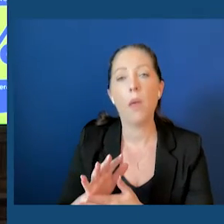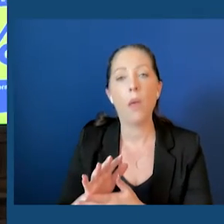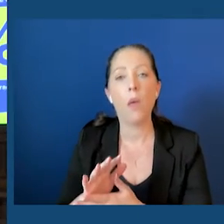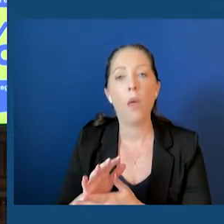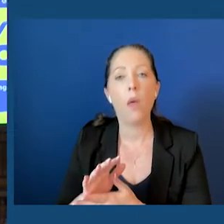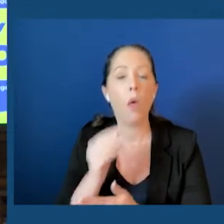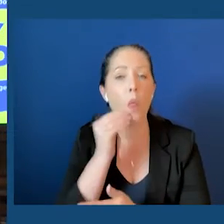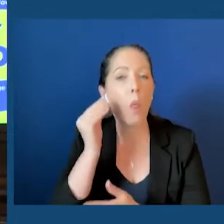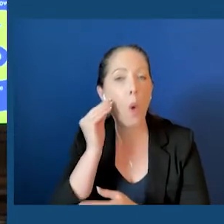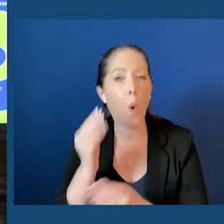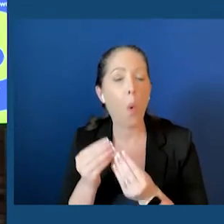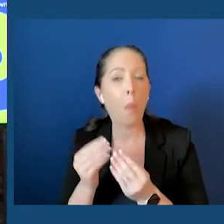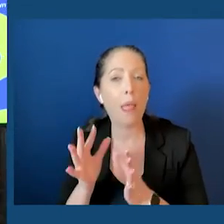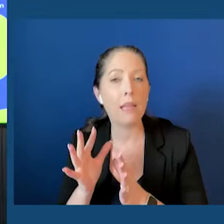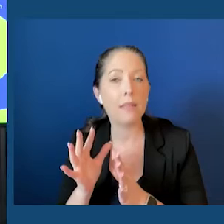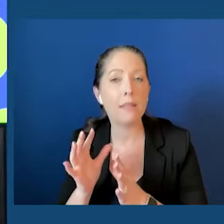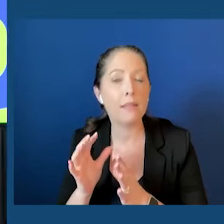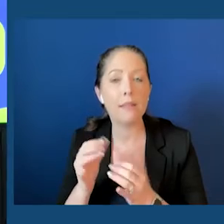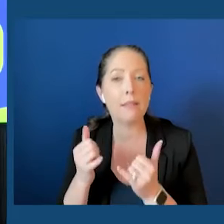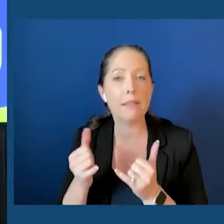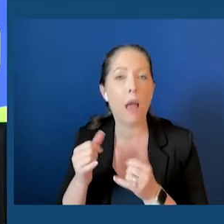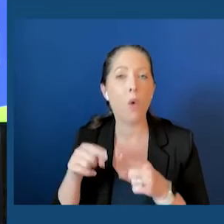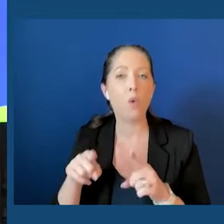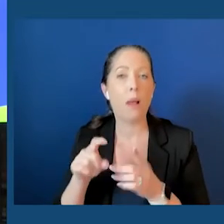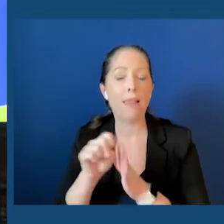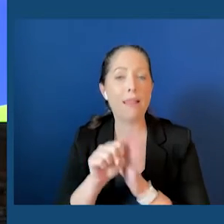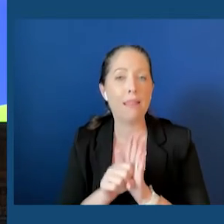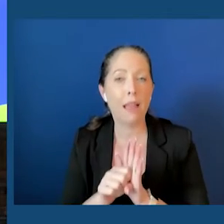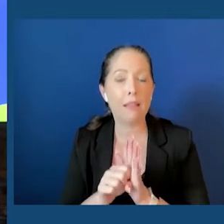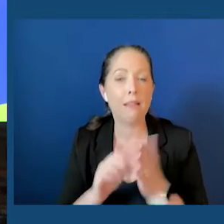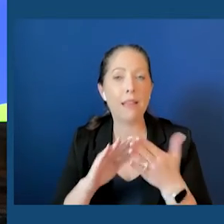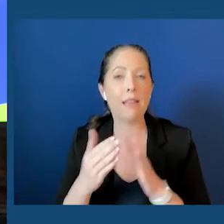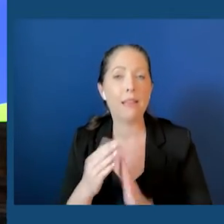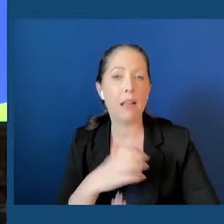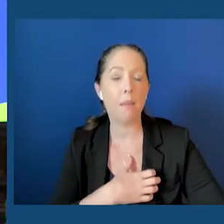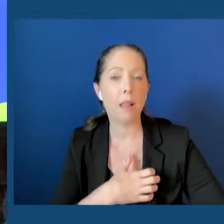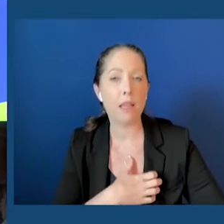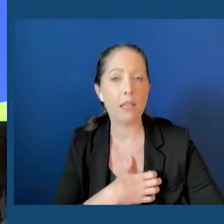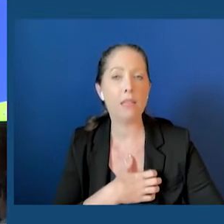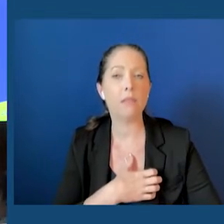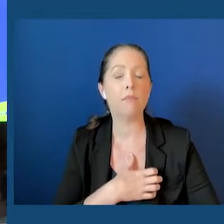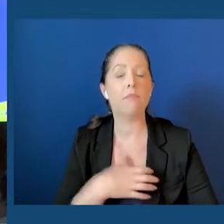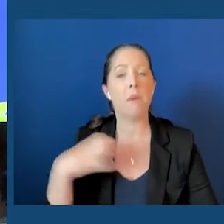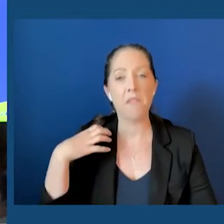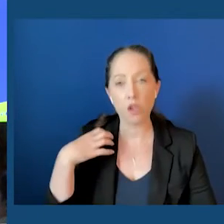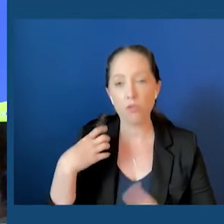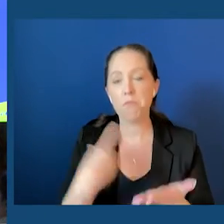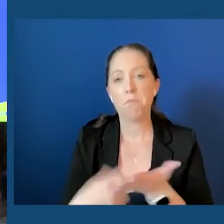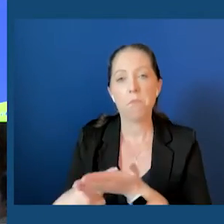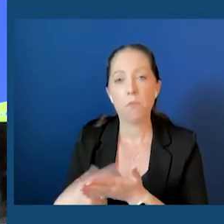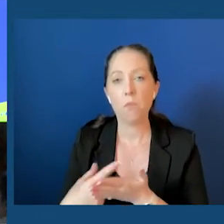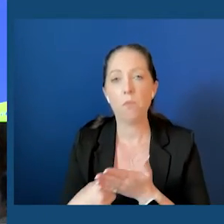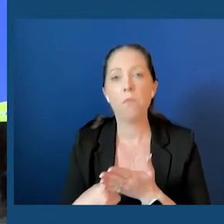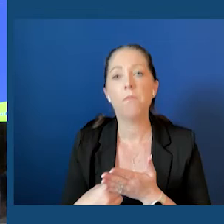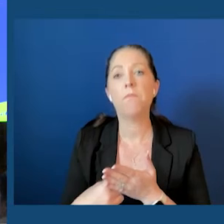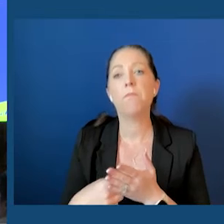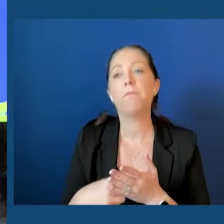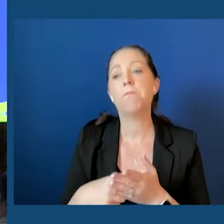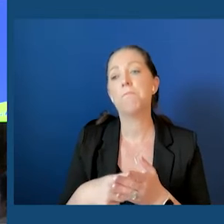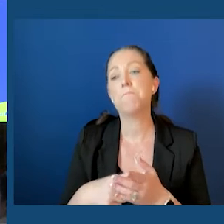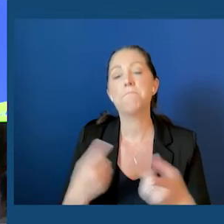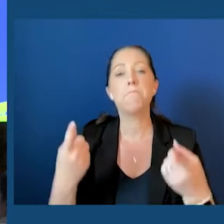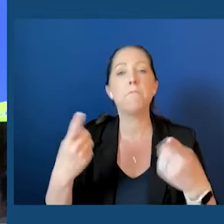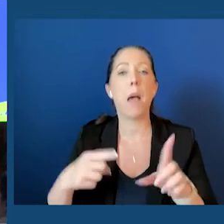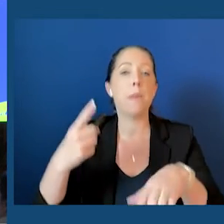state. And city police and city officials often talk about it's one-off incidents, it's